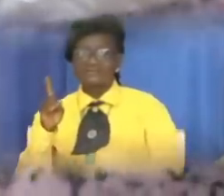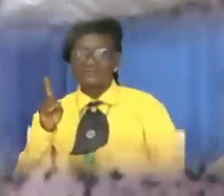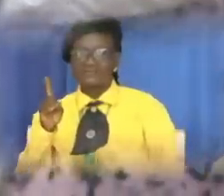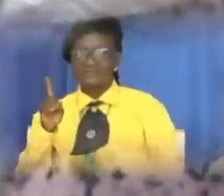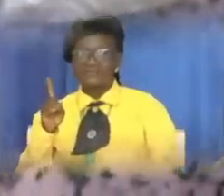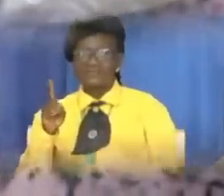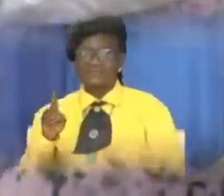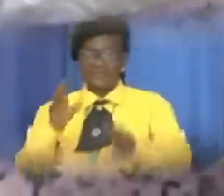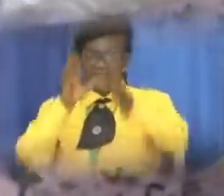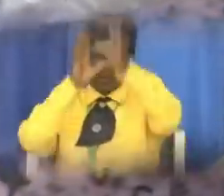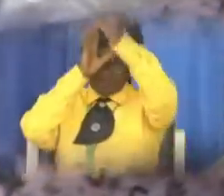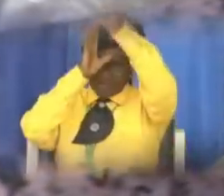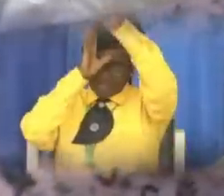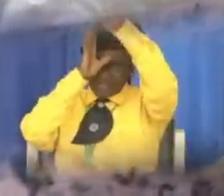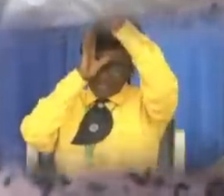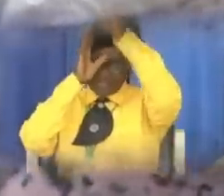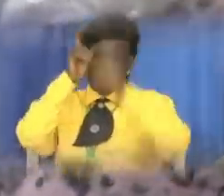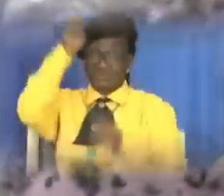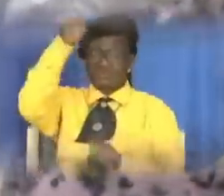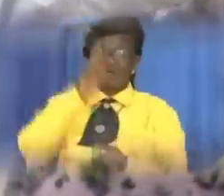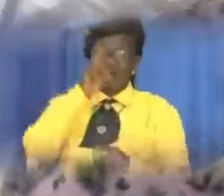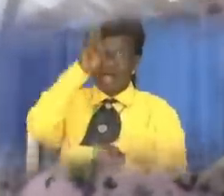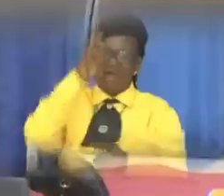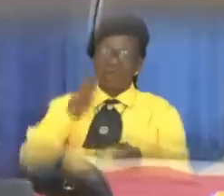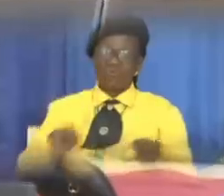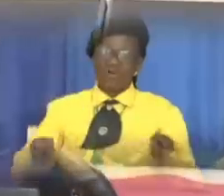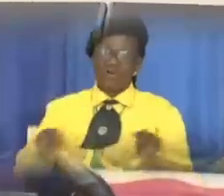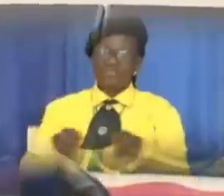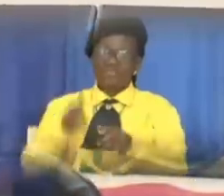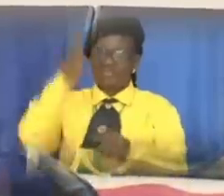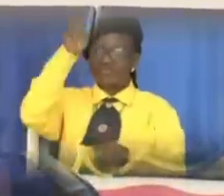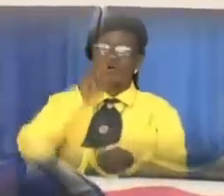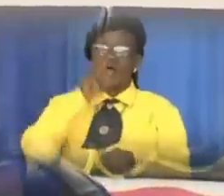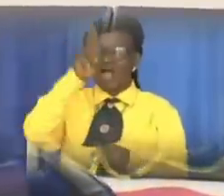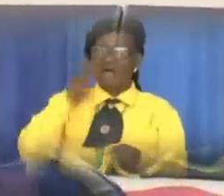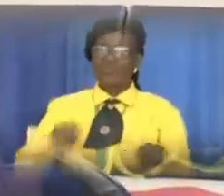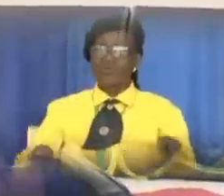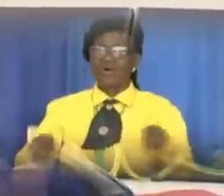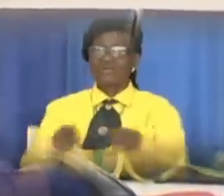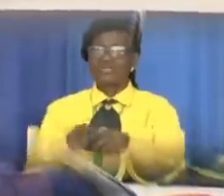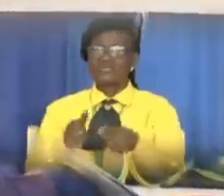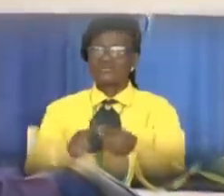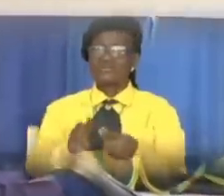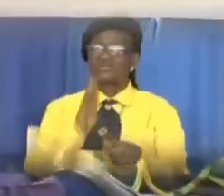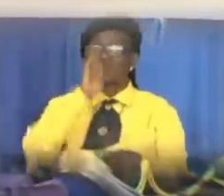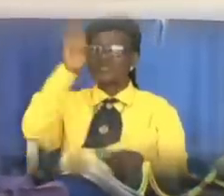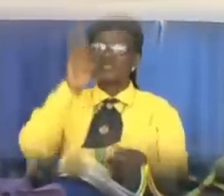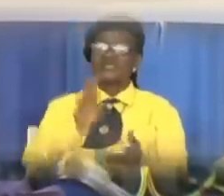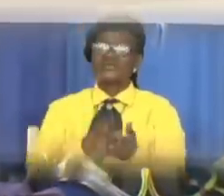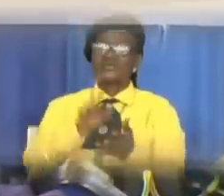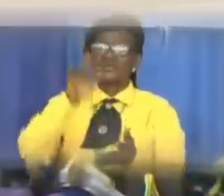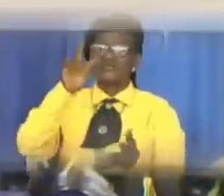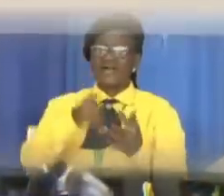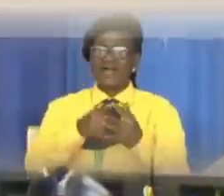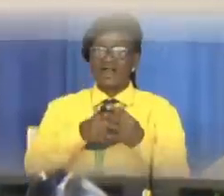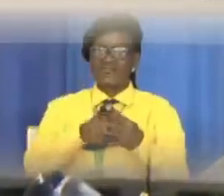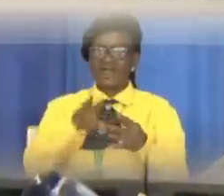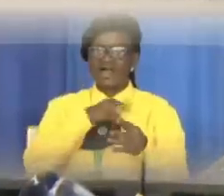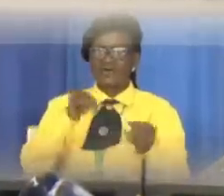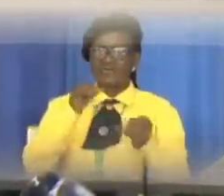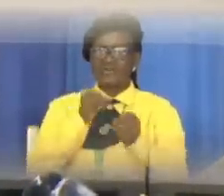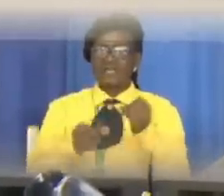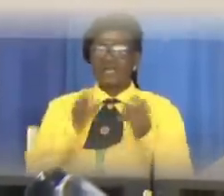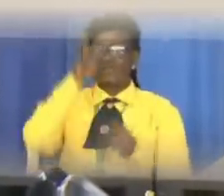glorified. Father, you are worthy. You're worthy to be glorified. Alpha and Omega, you are